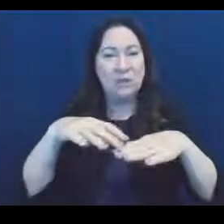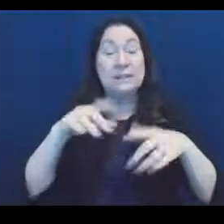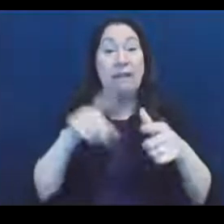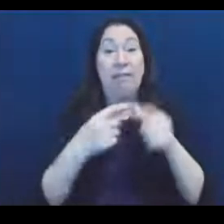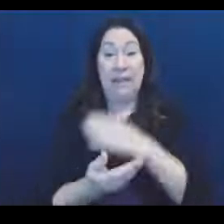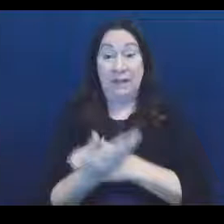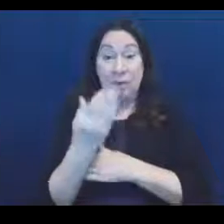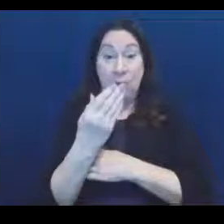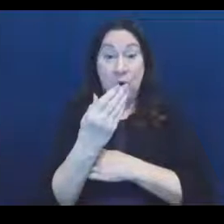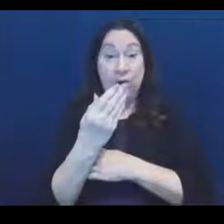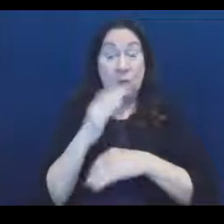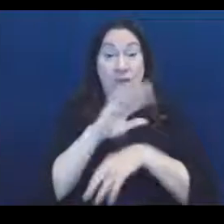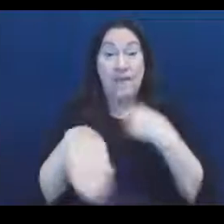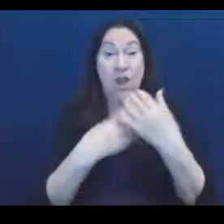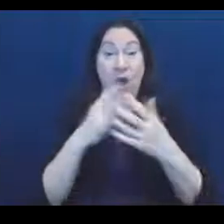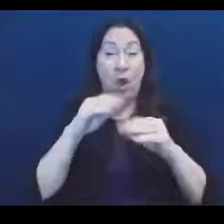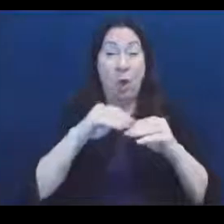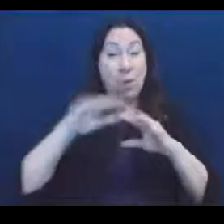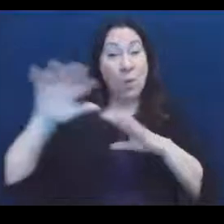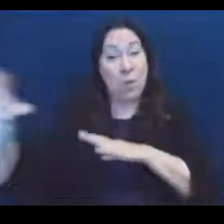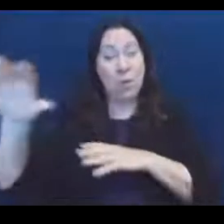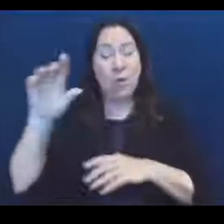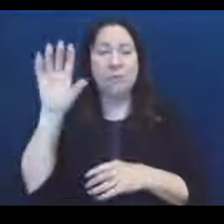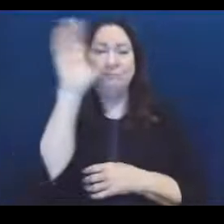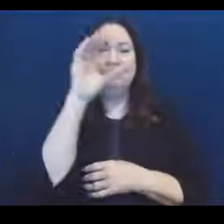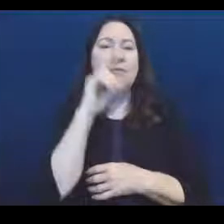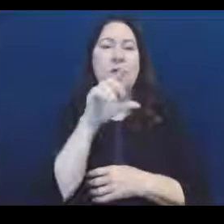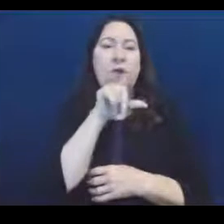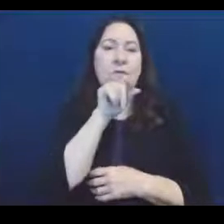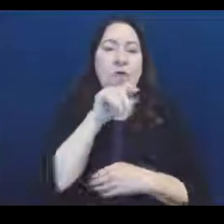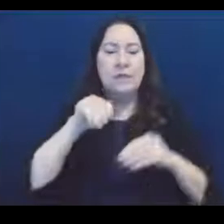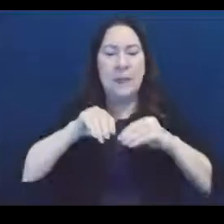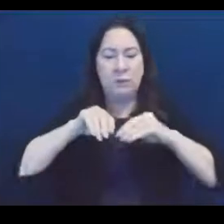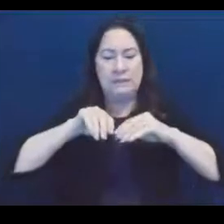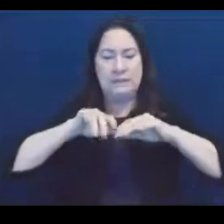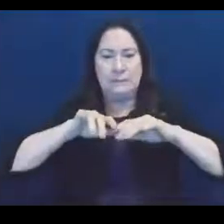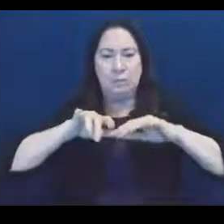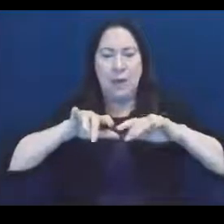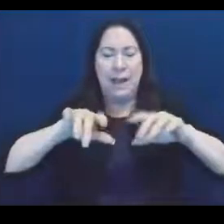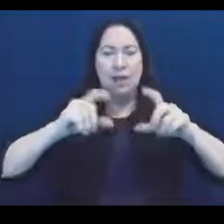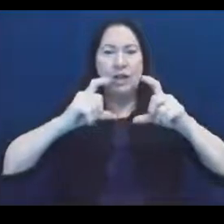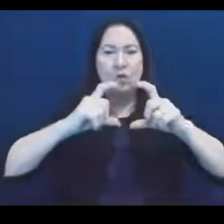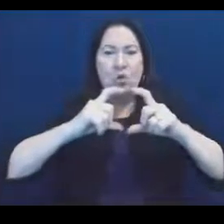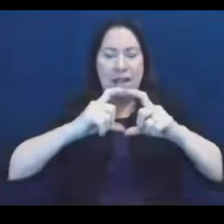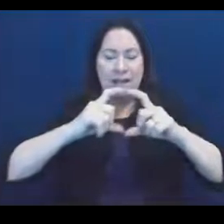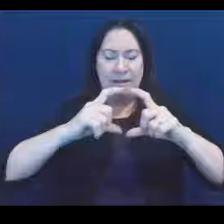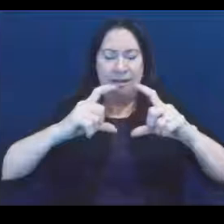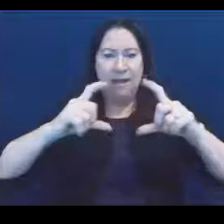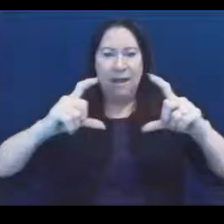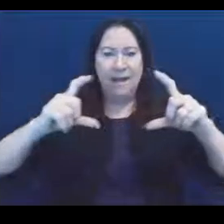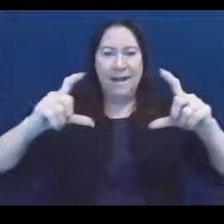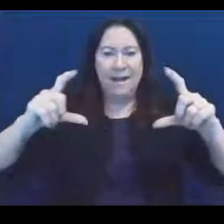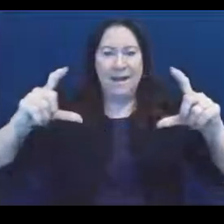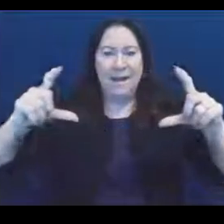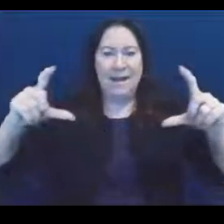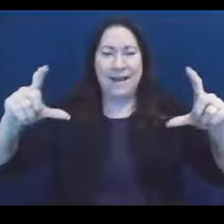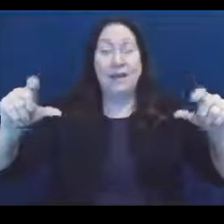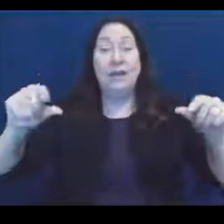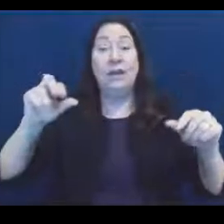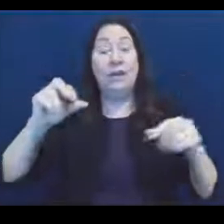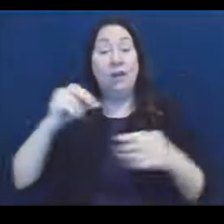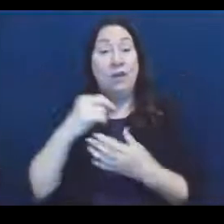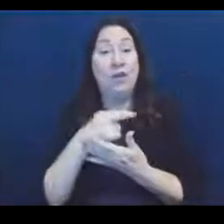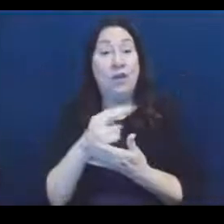at sunrise, searching for food, they'll spread out in a large concentric ring that expands outward. And our radars can actually see this